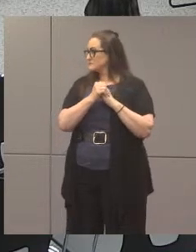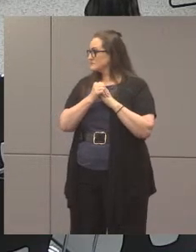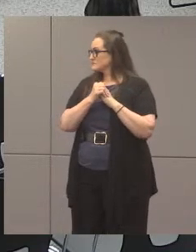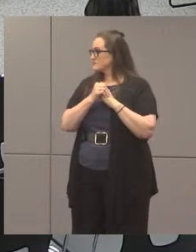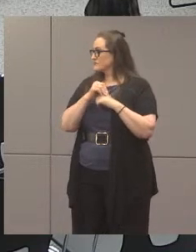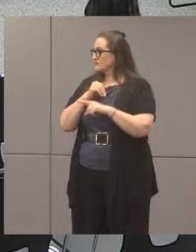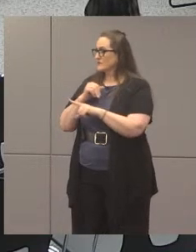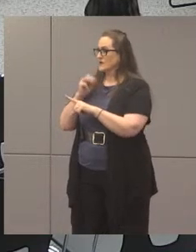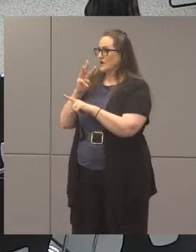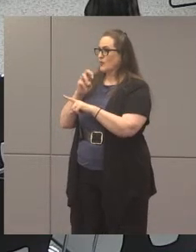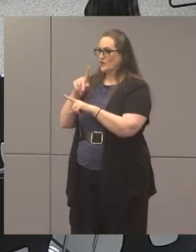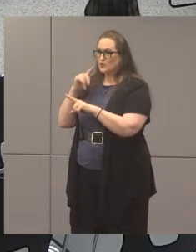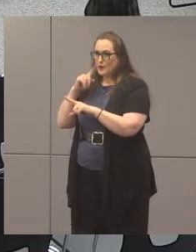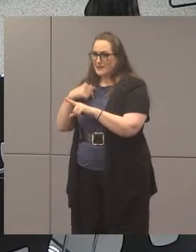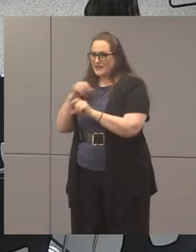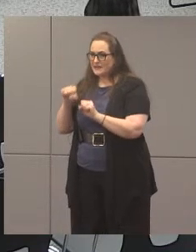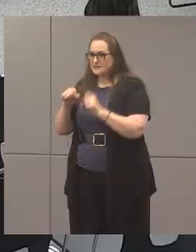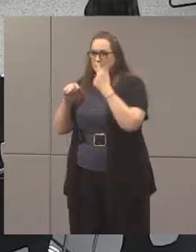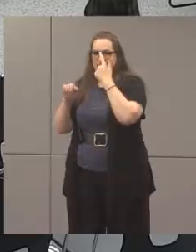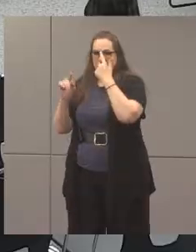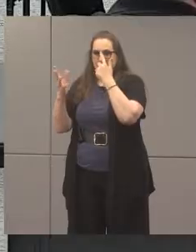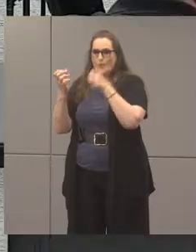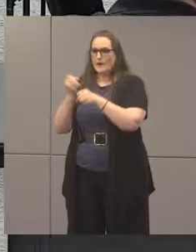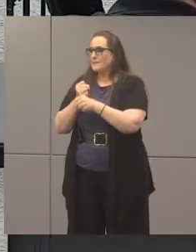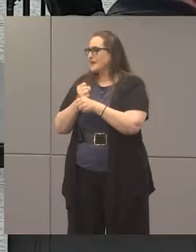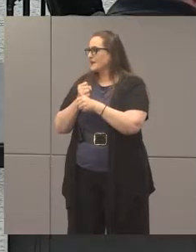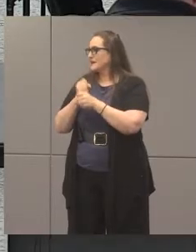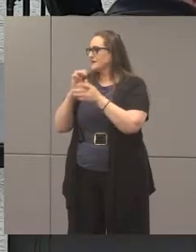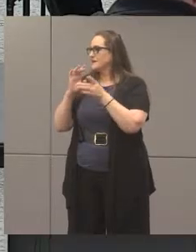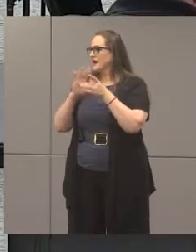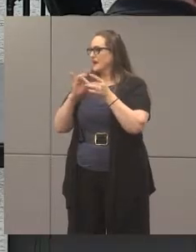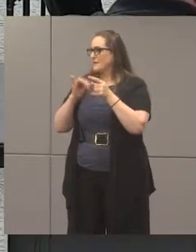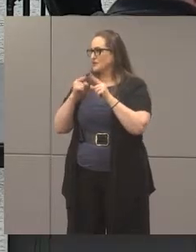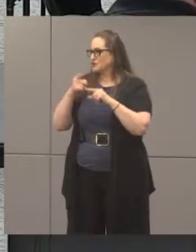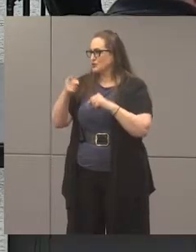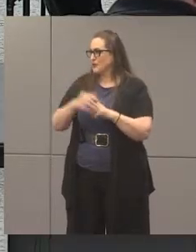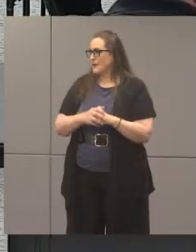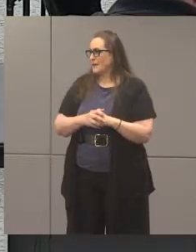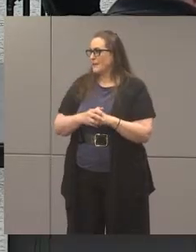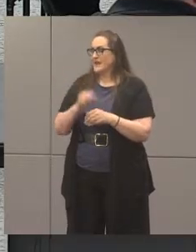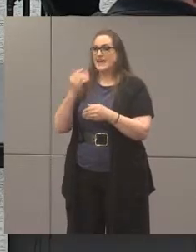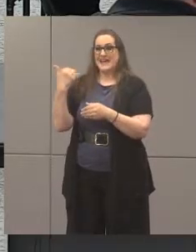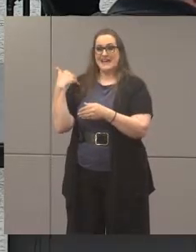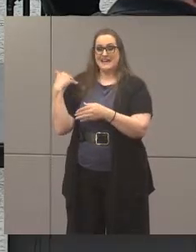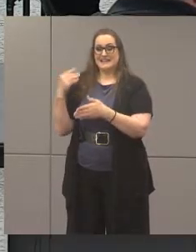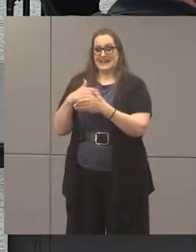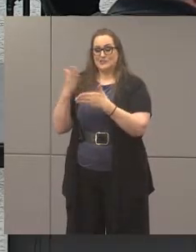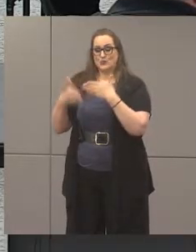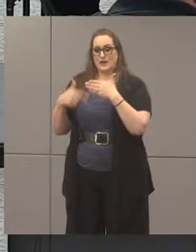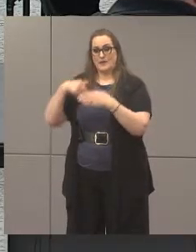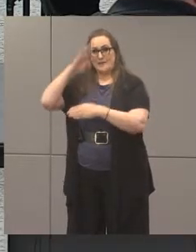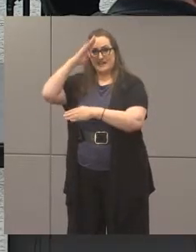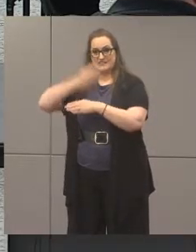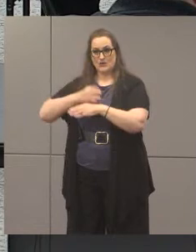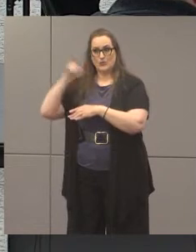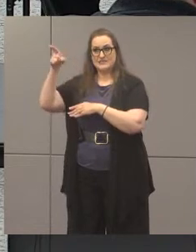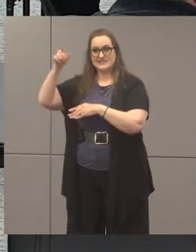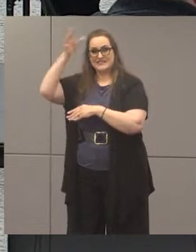You guys hear me? Okay. Yes. I just want to make a comment to you. Last weekend, my son was up